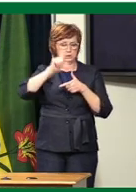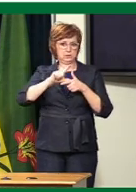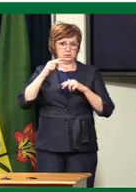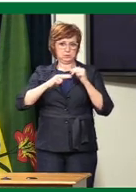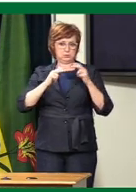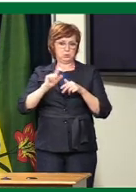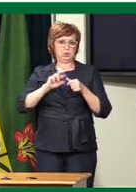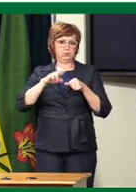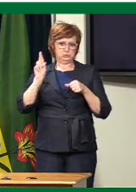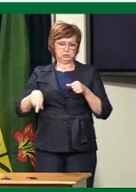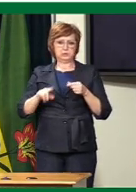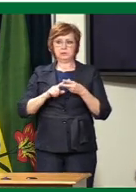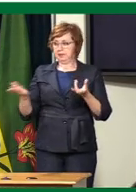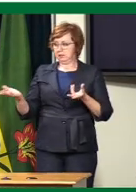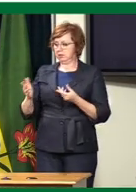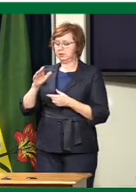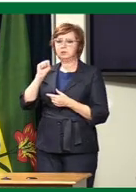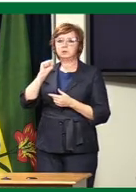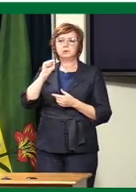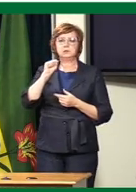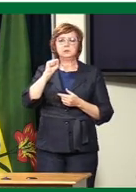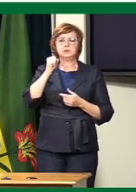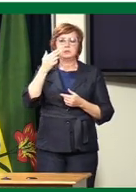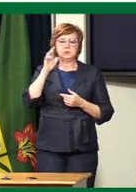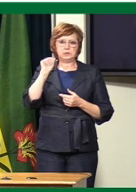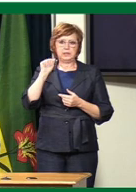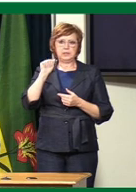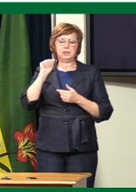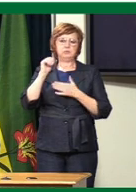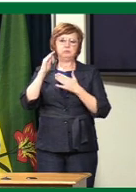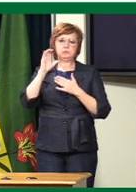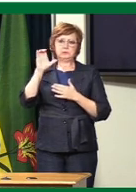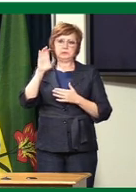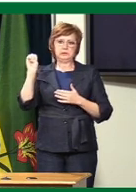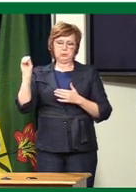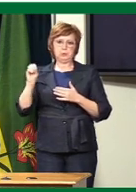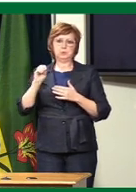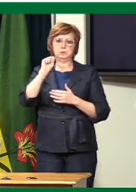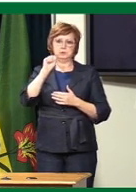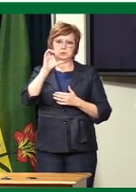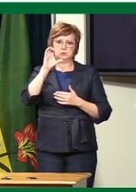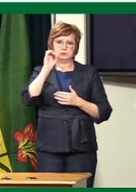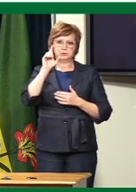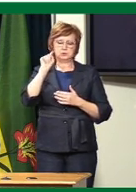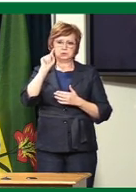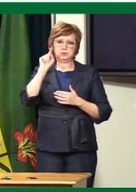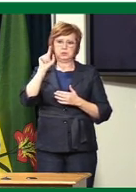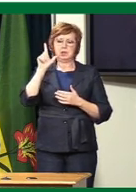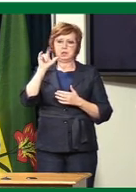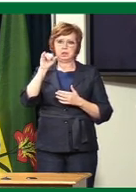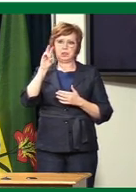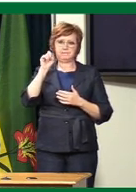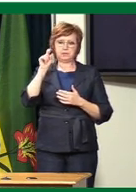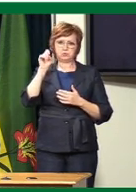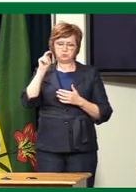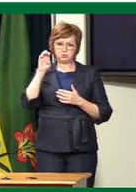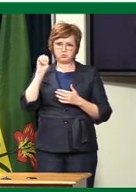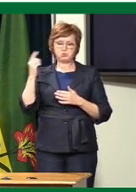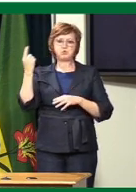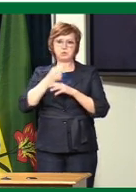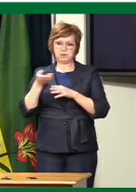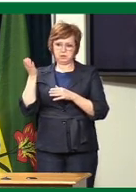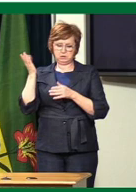Regina, and with me is Saskatchewan Health Authority CEO Scott Livingstone. Today's event will include a presentation and then also time for questions.